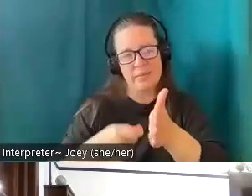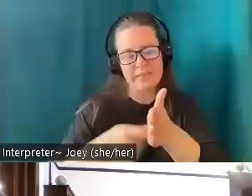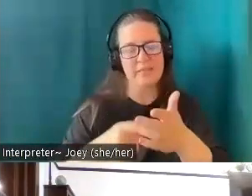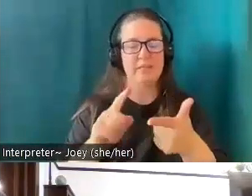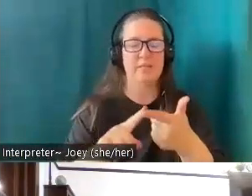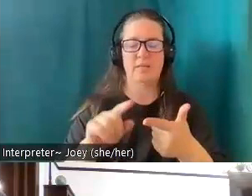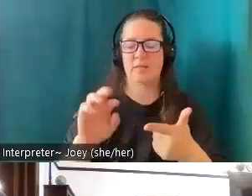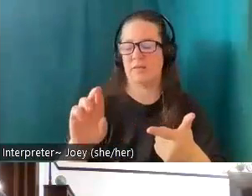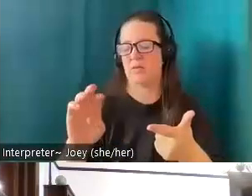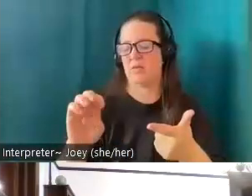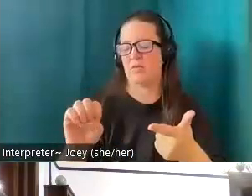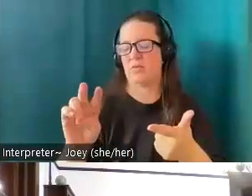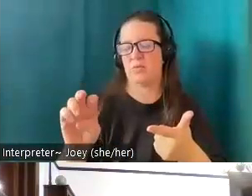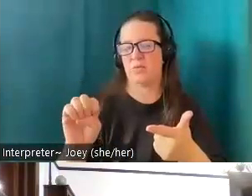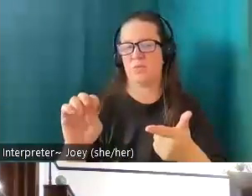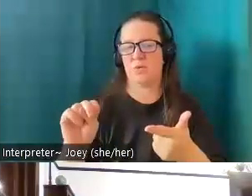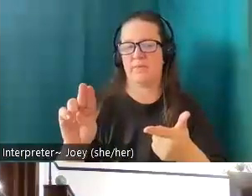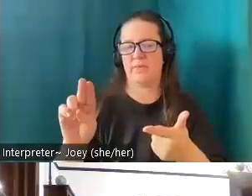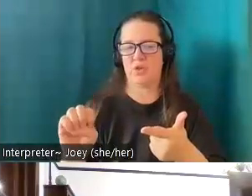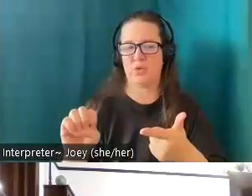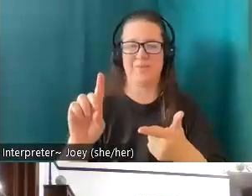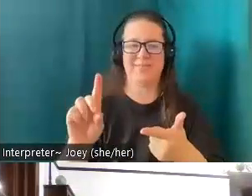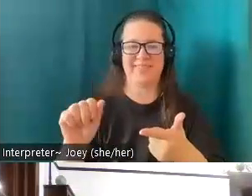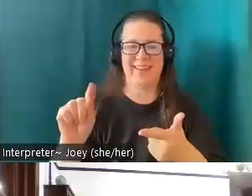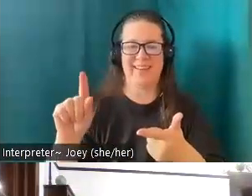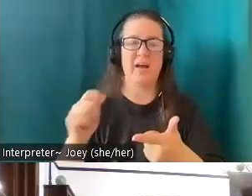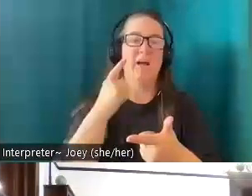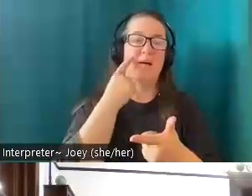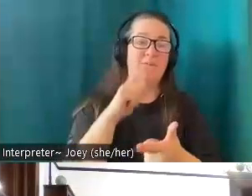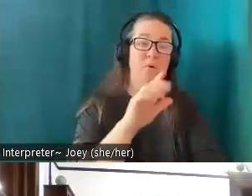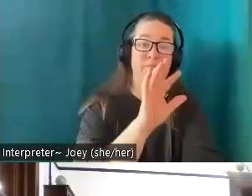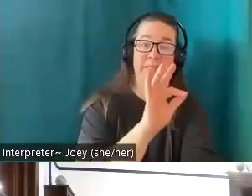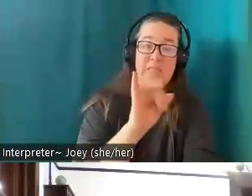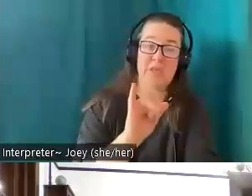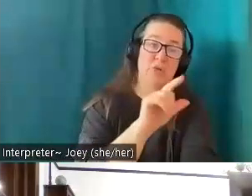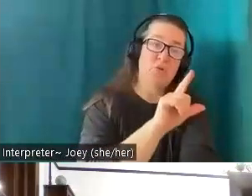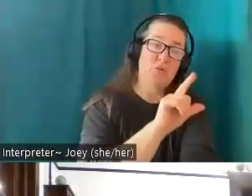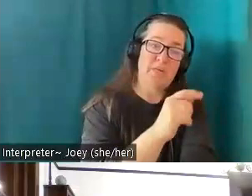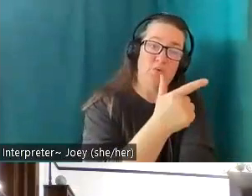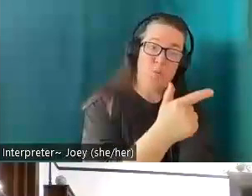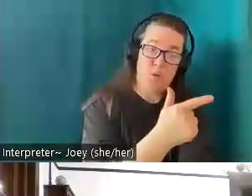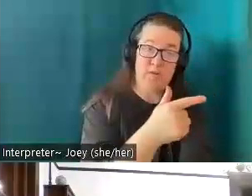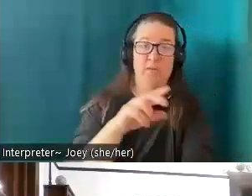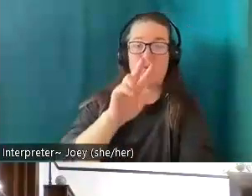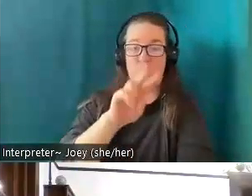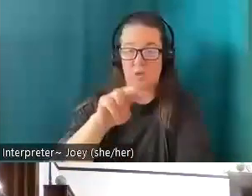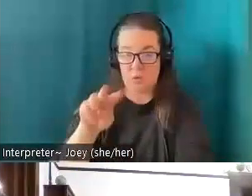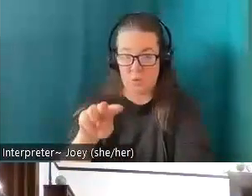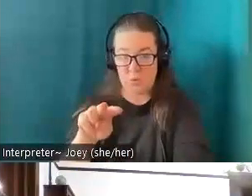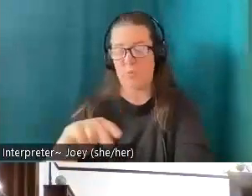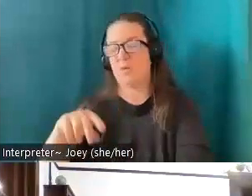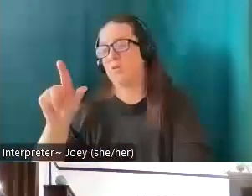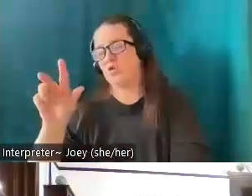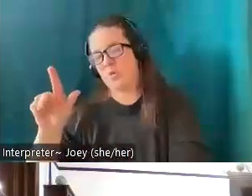year 2021, fiscal year 2022, and fiscal year 2023 budgeted, because obviously fiscal year 2023 will